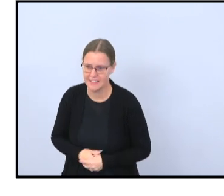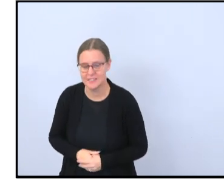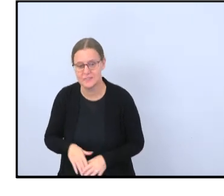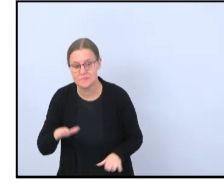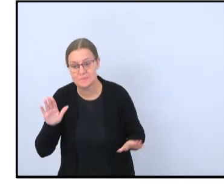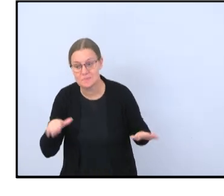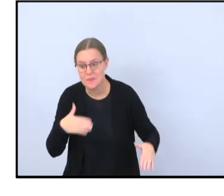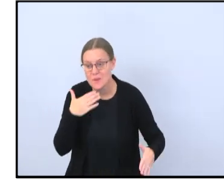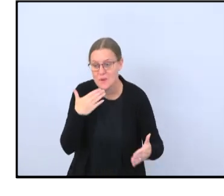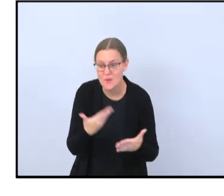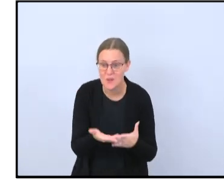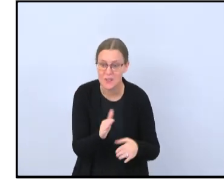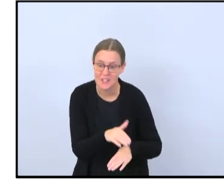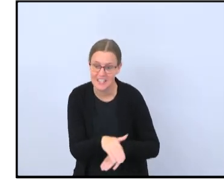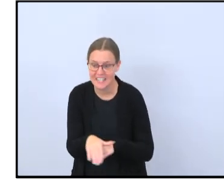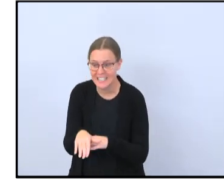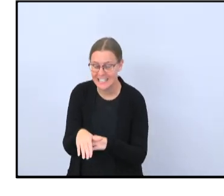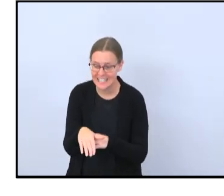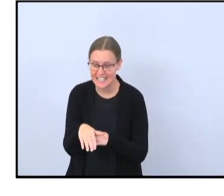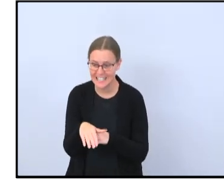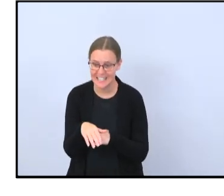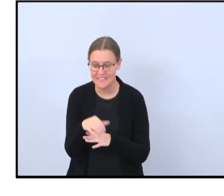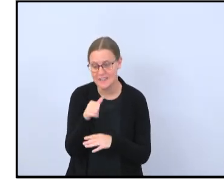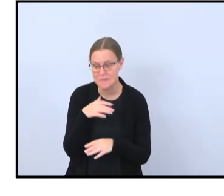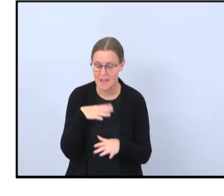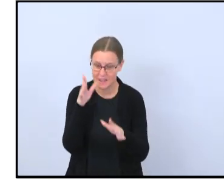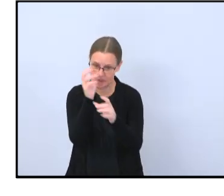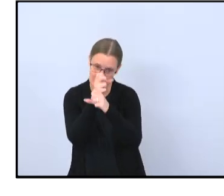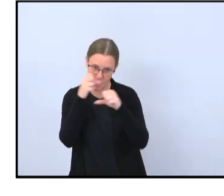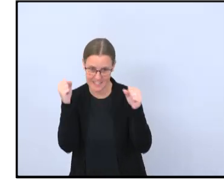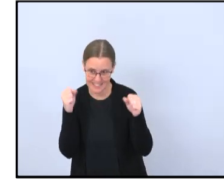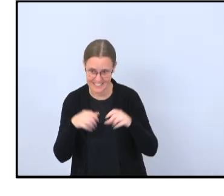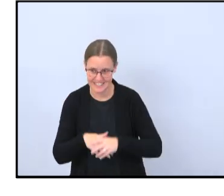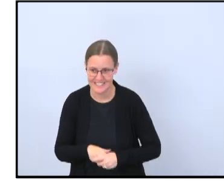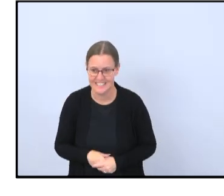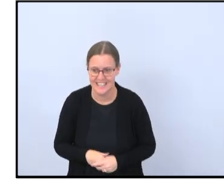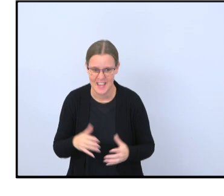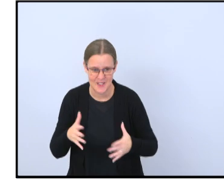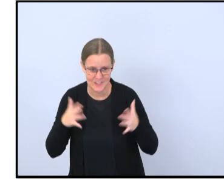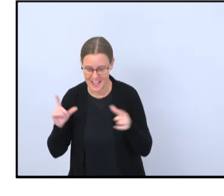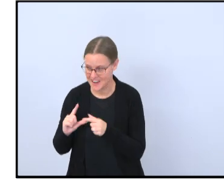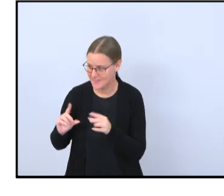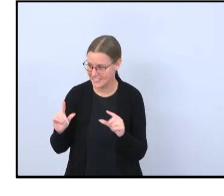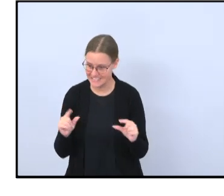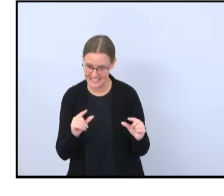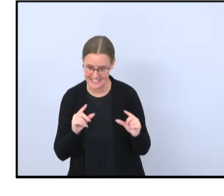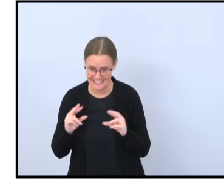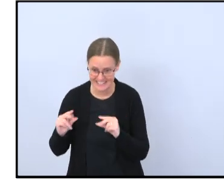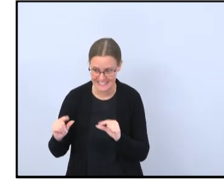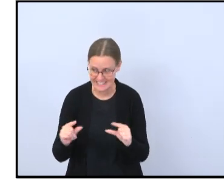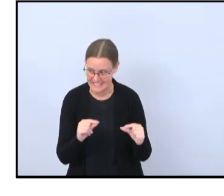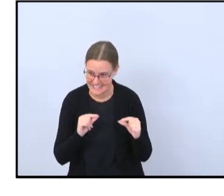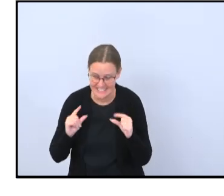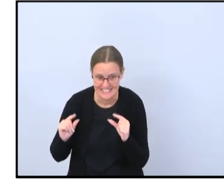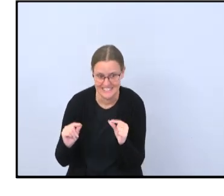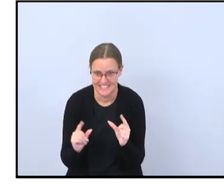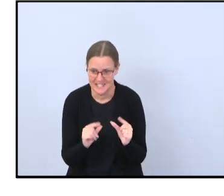Well, good evening there, Madam President, Dr. Spicer, members of the board. Yeah, there's a lot of buzz out there about the Kendrick Elementary School, that's for